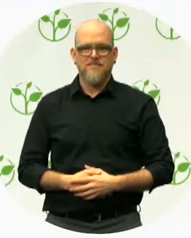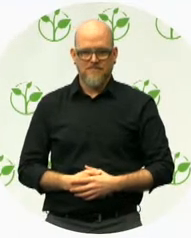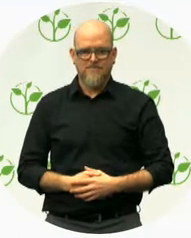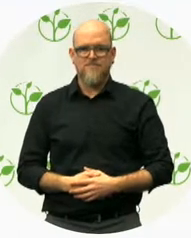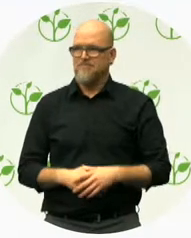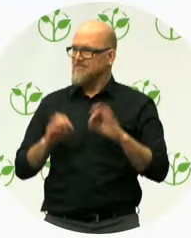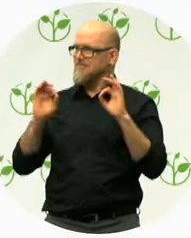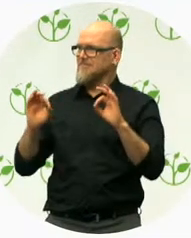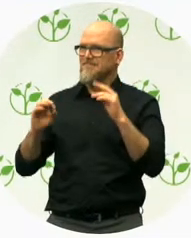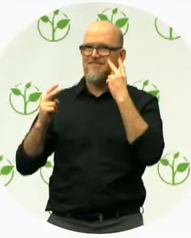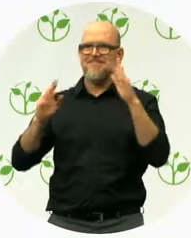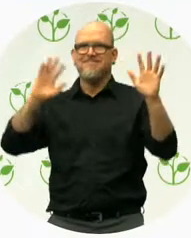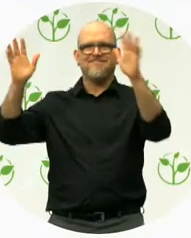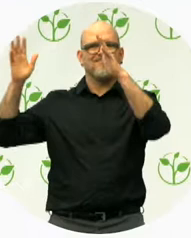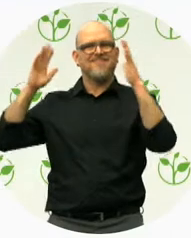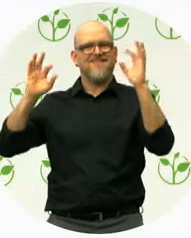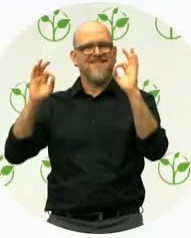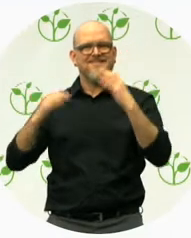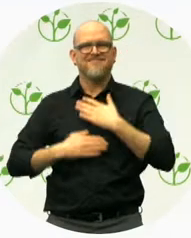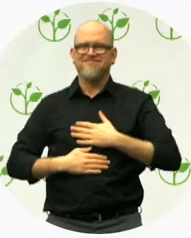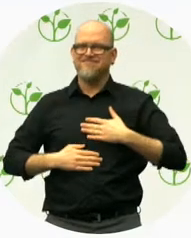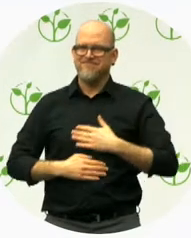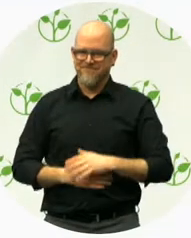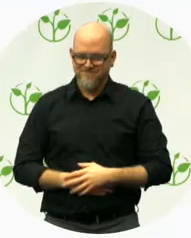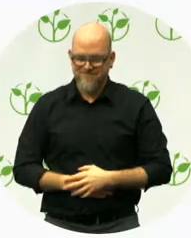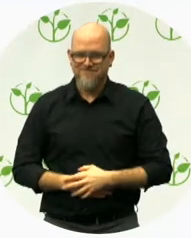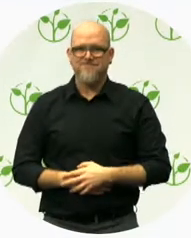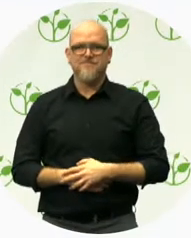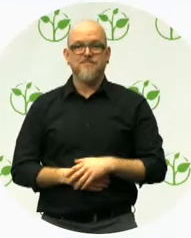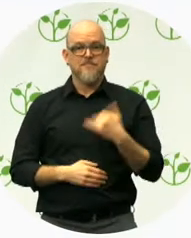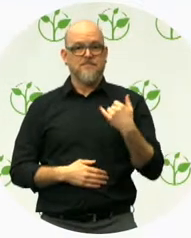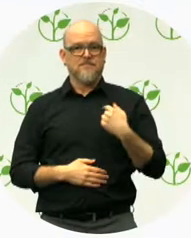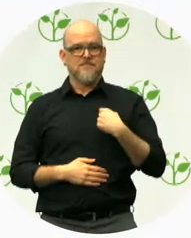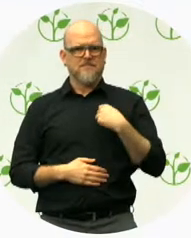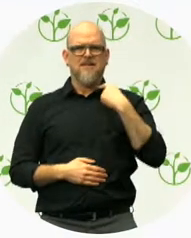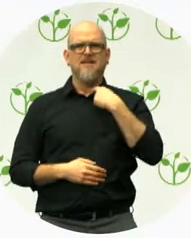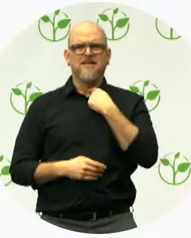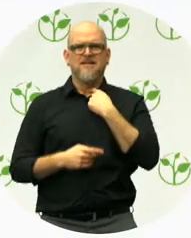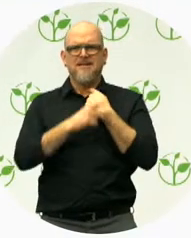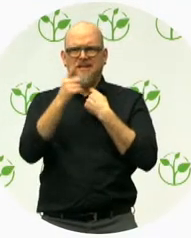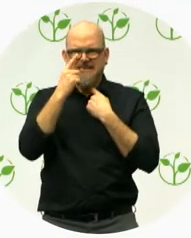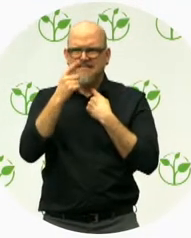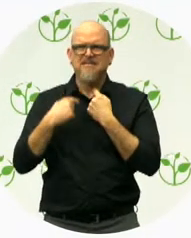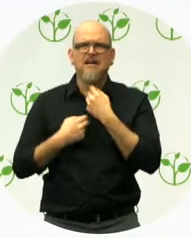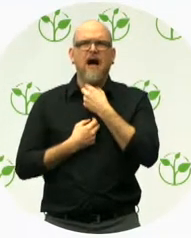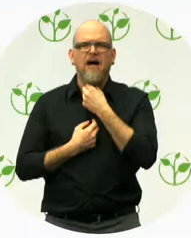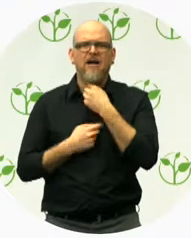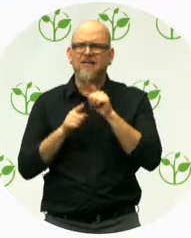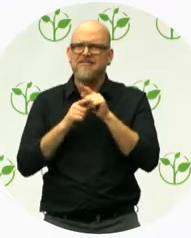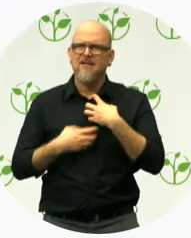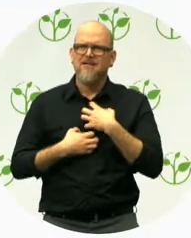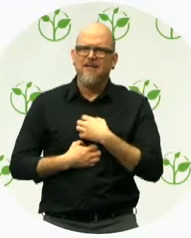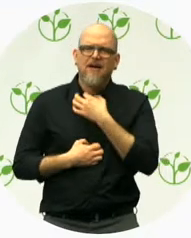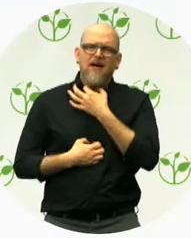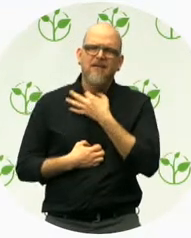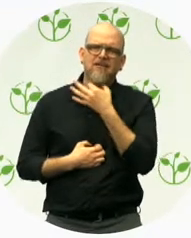As you can hear, my voice is going, so you probably won't have me shouting at you as much as I generally do. But I also want to introduce you to